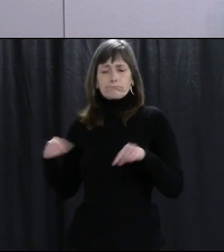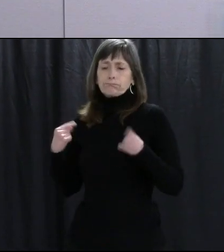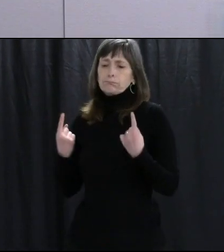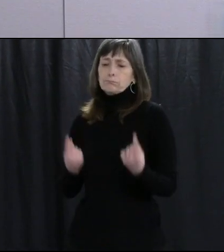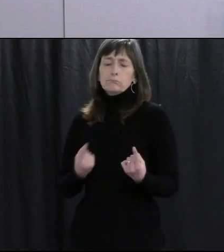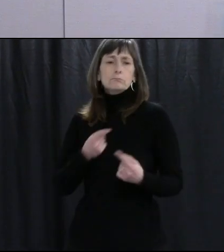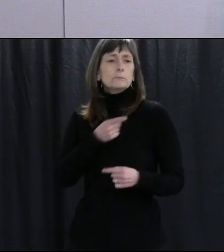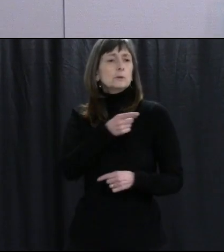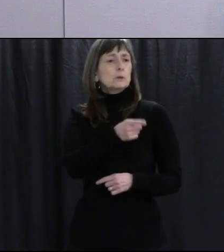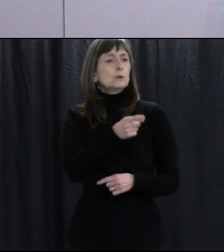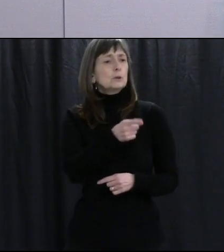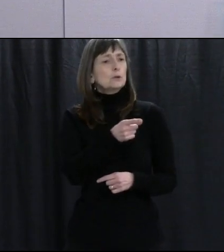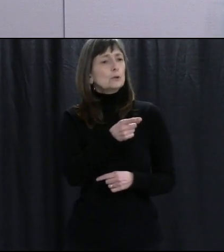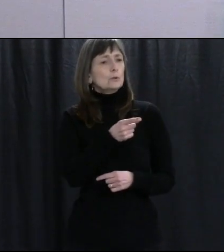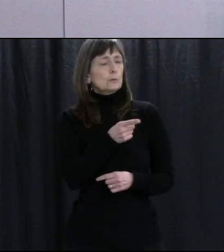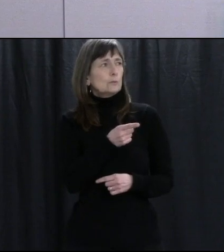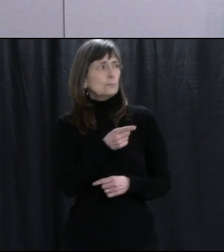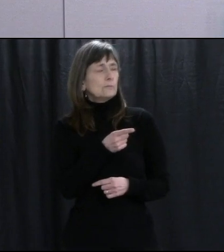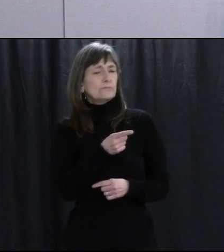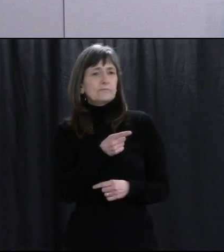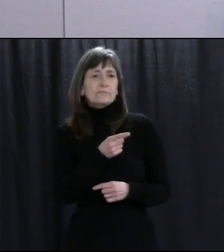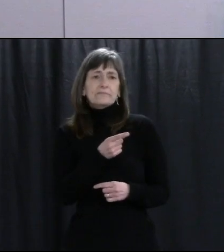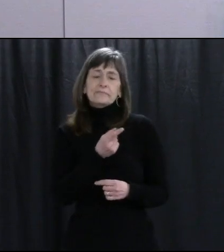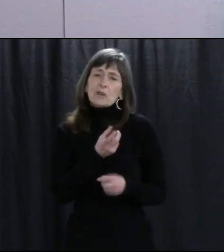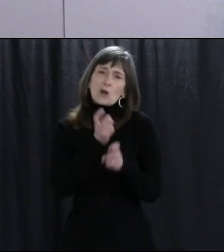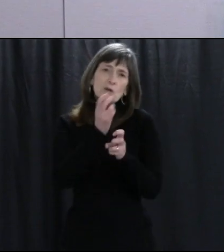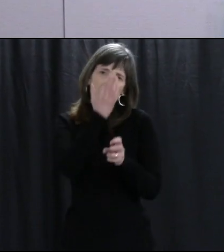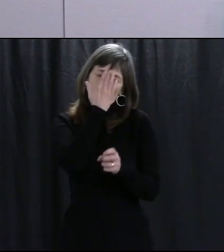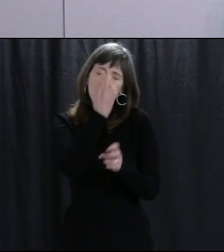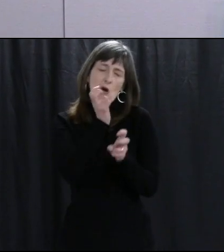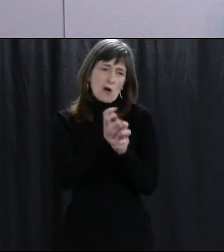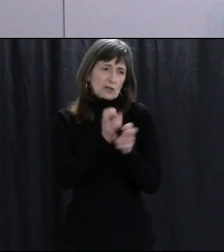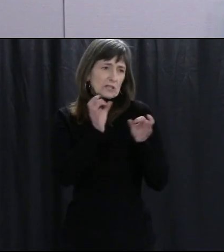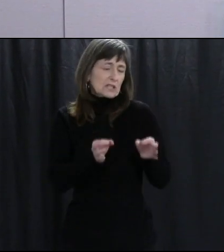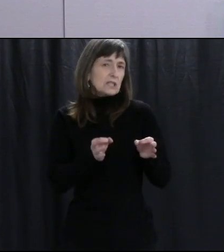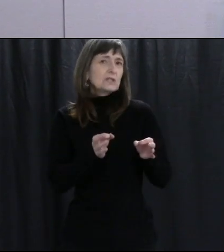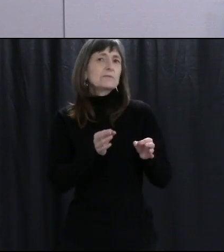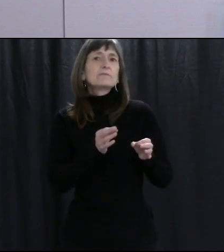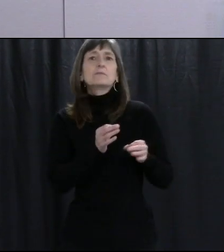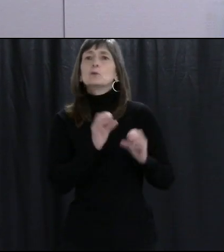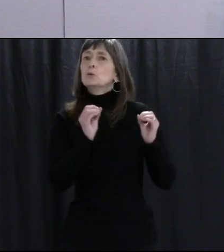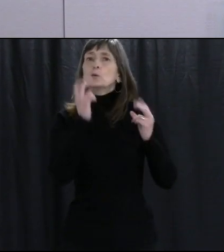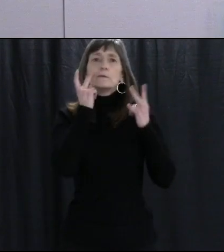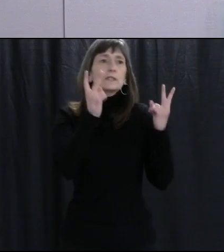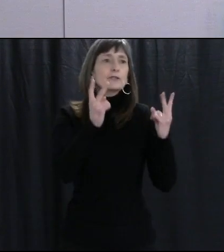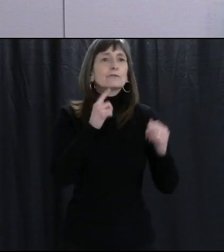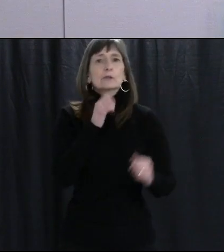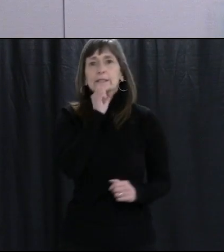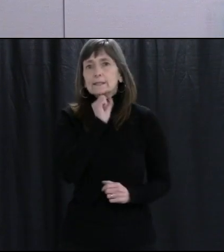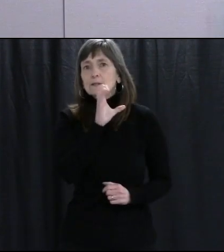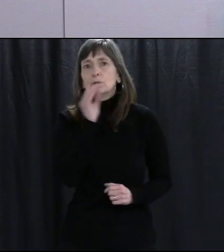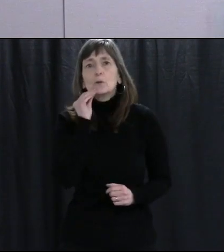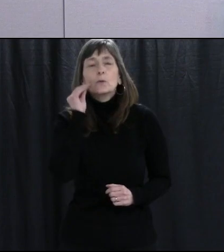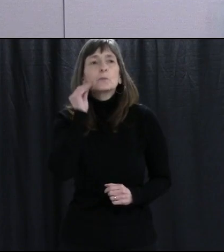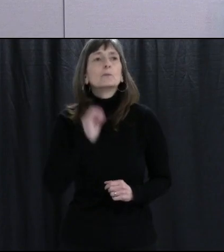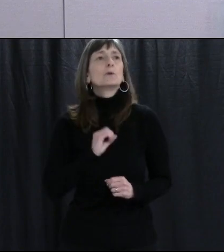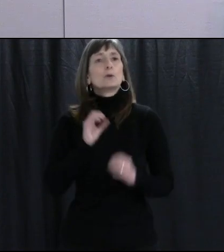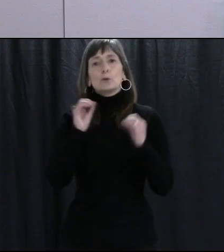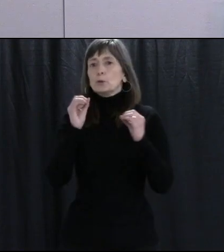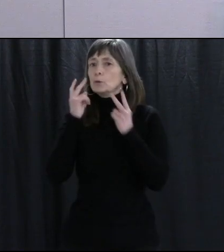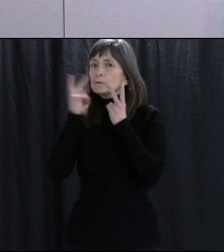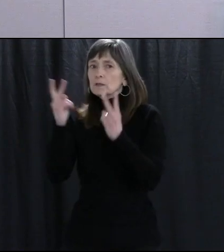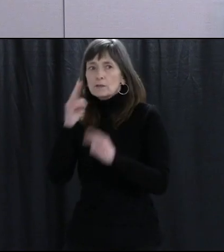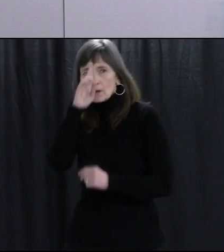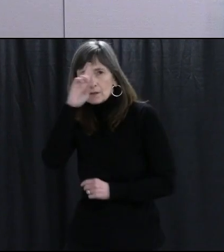was in terms of restricting limitations on visiting and those things. Are we seeing that we're now, there's no visitation to senior